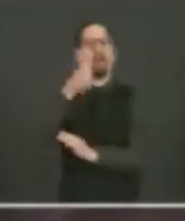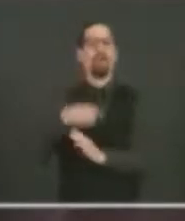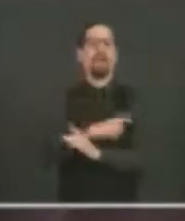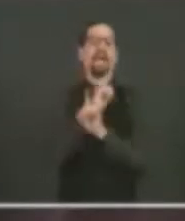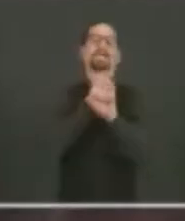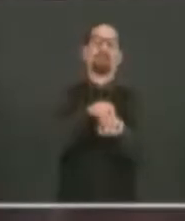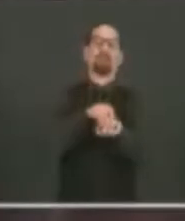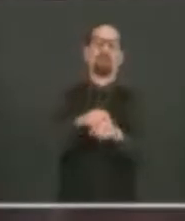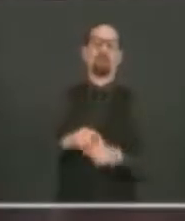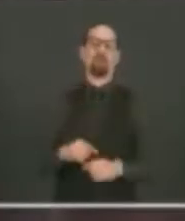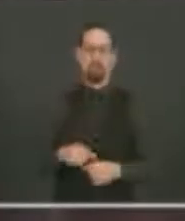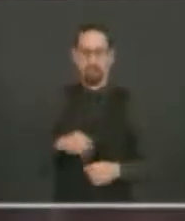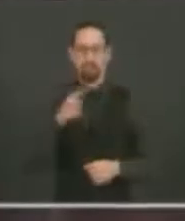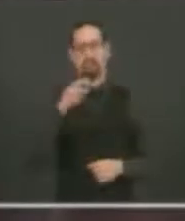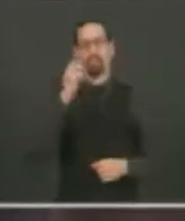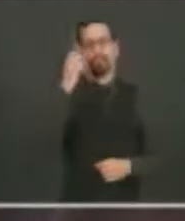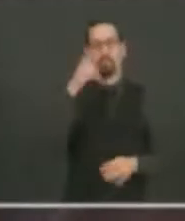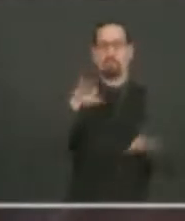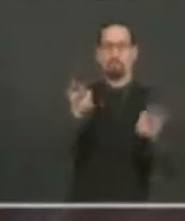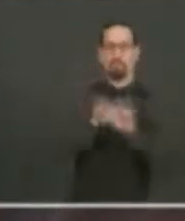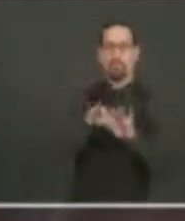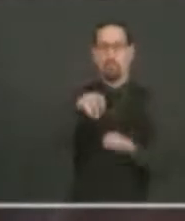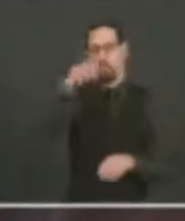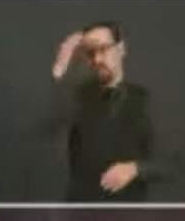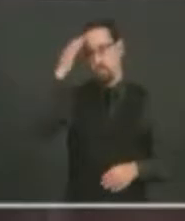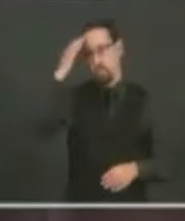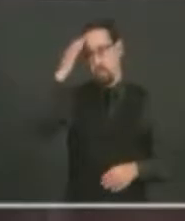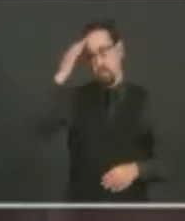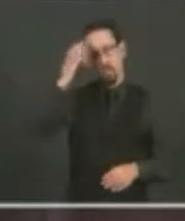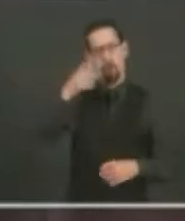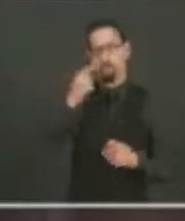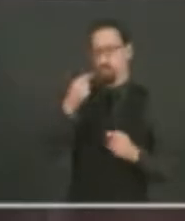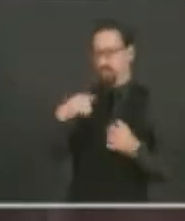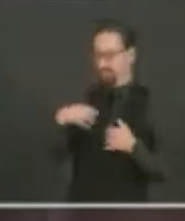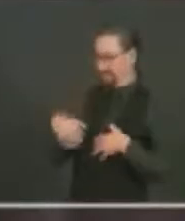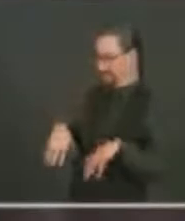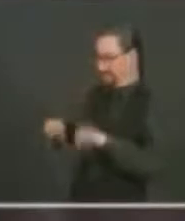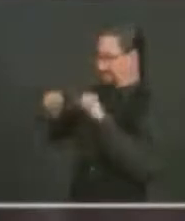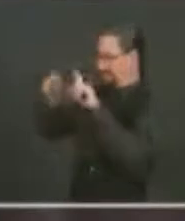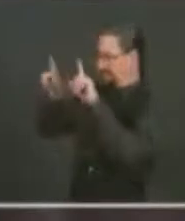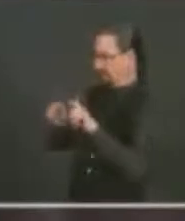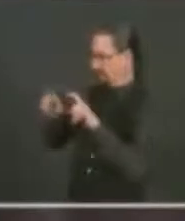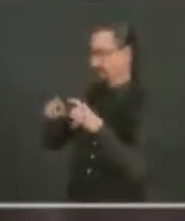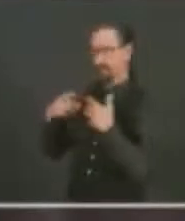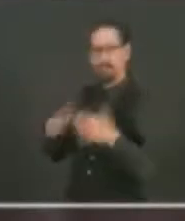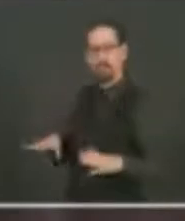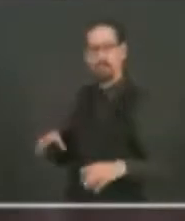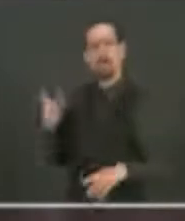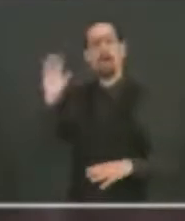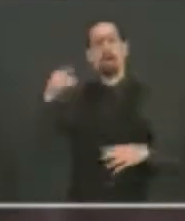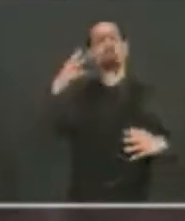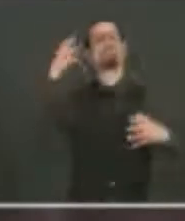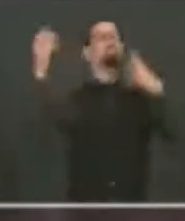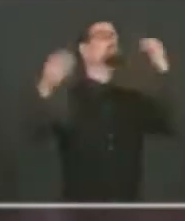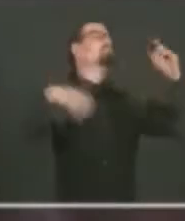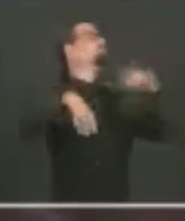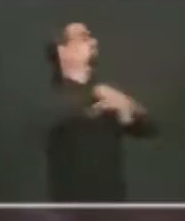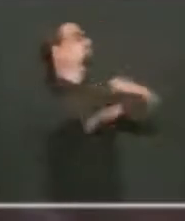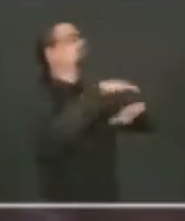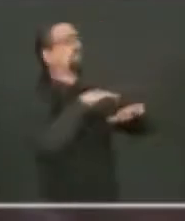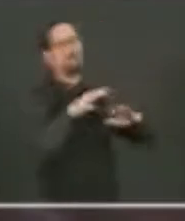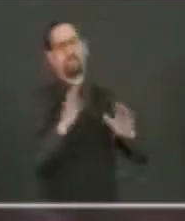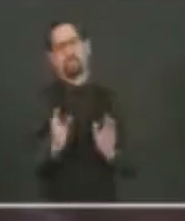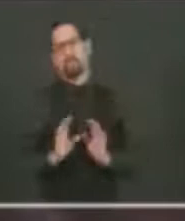of is those who have a negative test result need to wait until